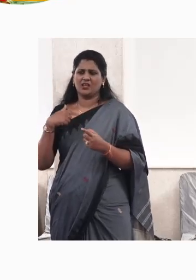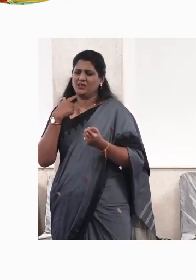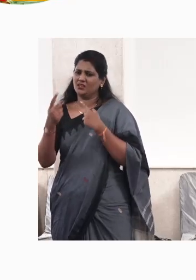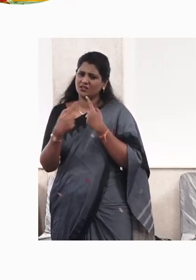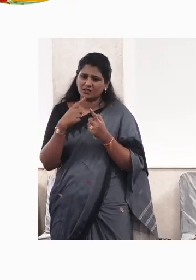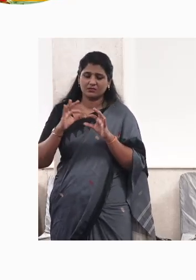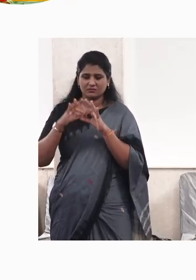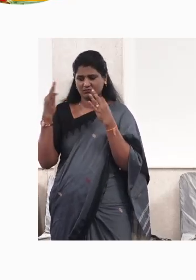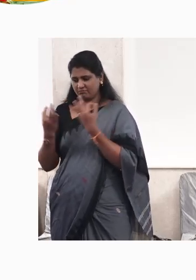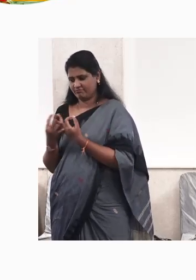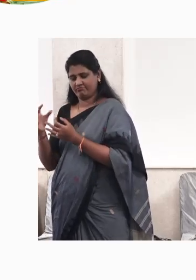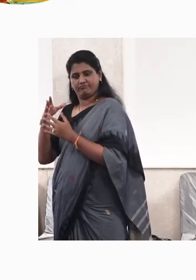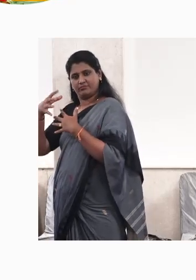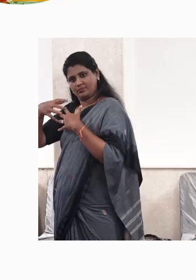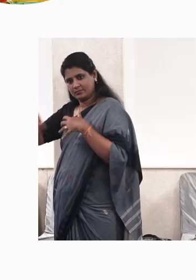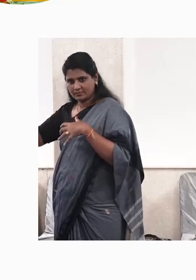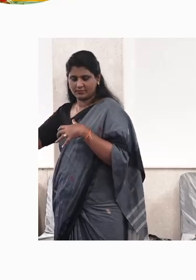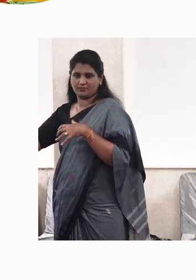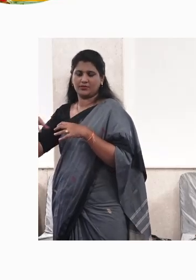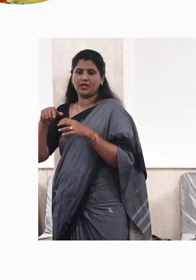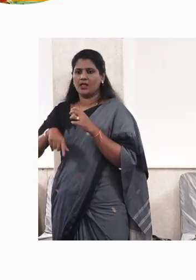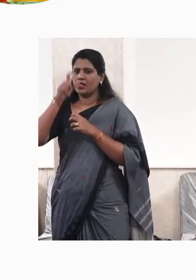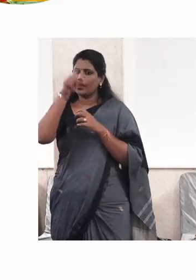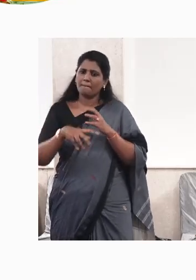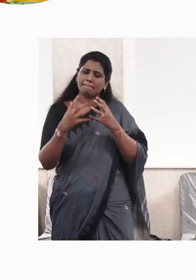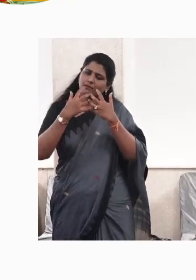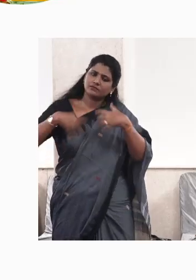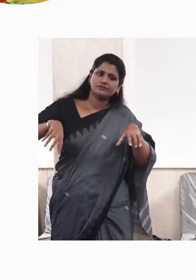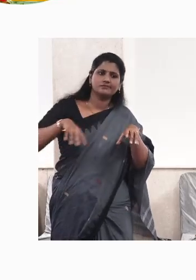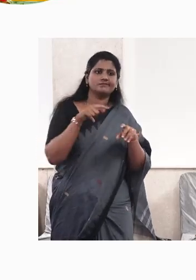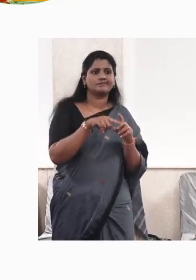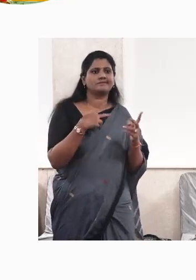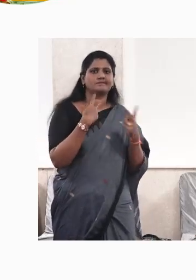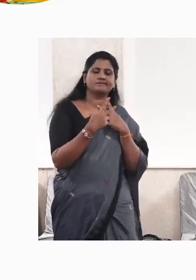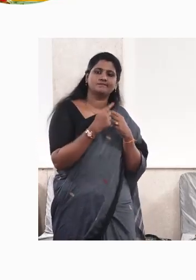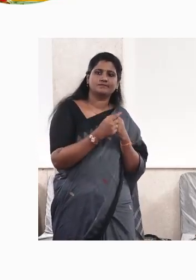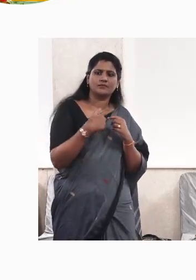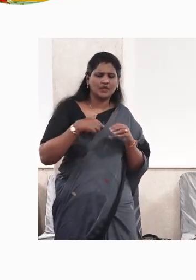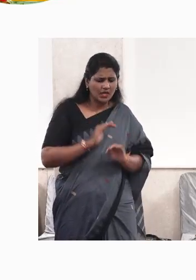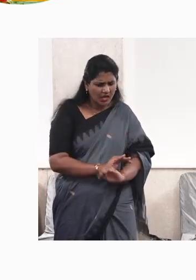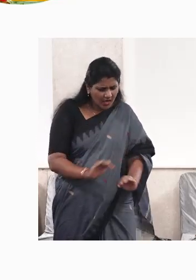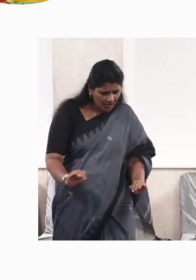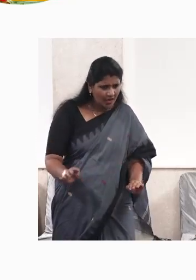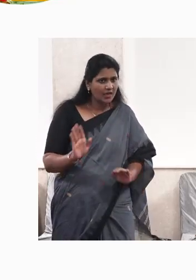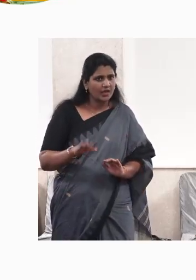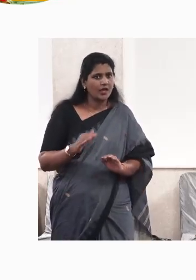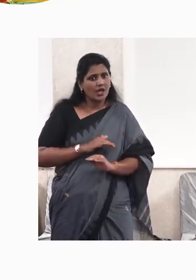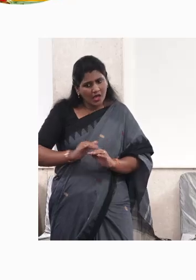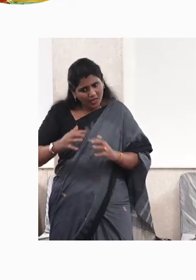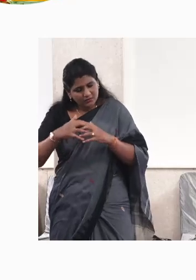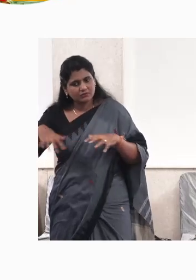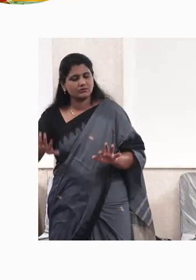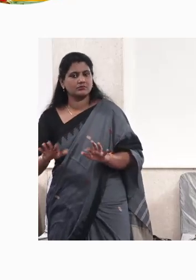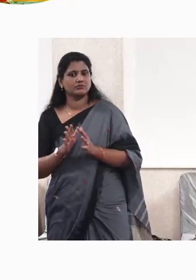member separately, the person separately, and if there is a child also separately.